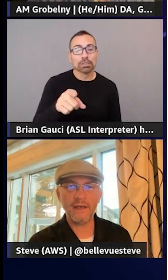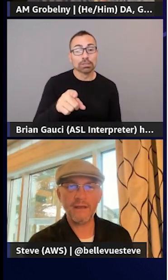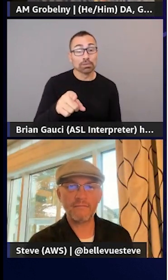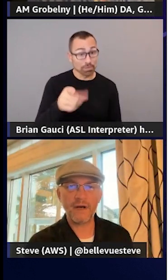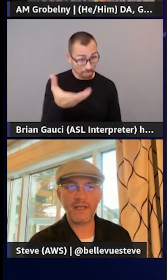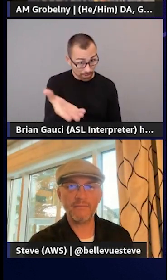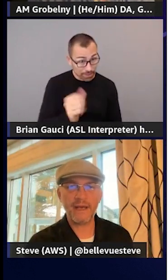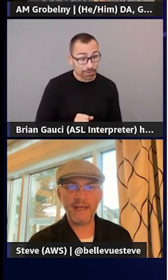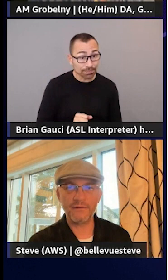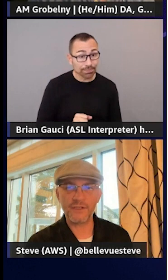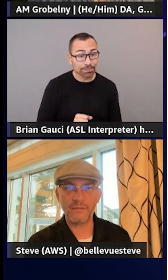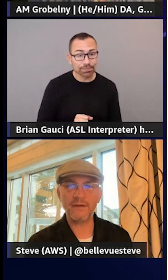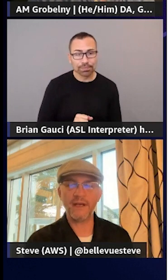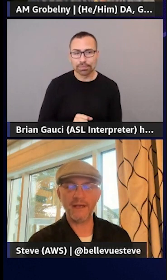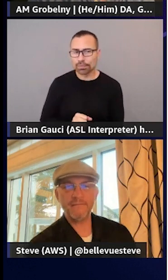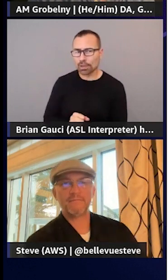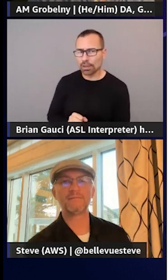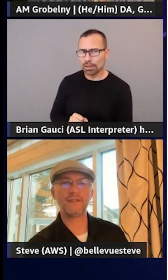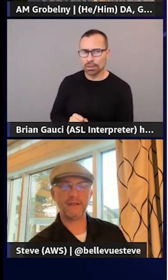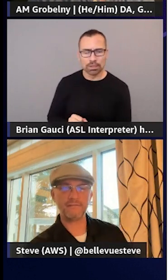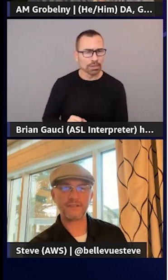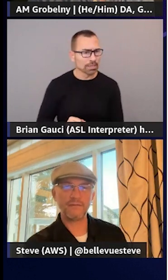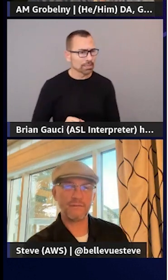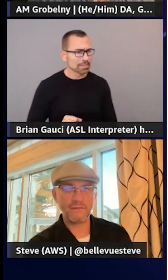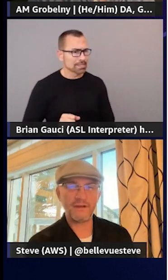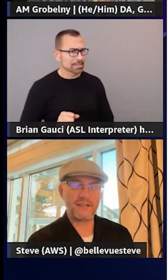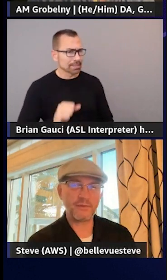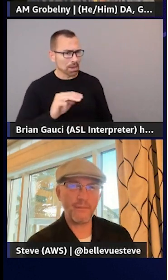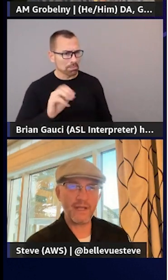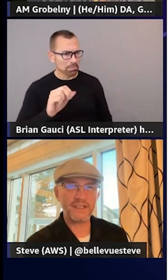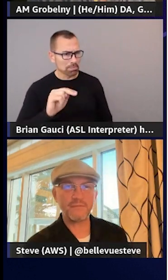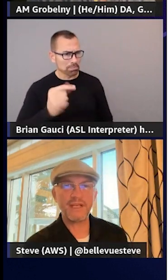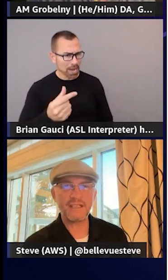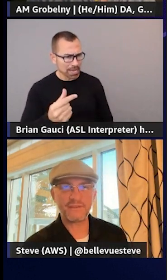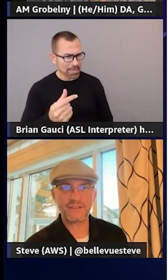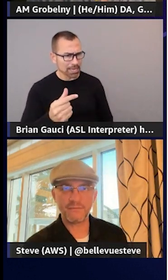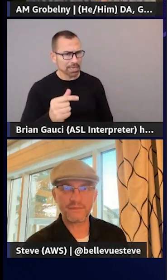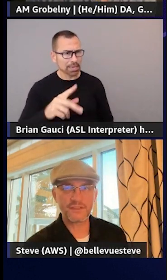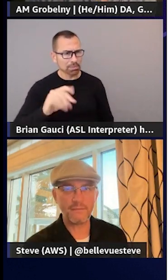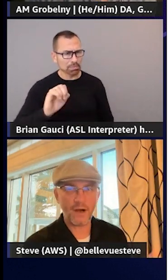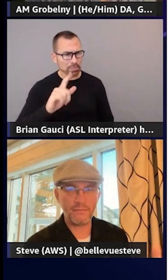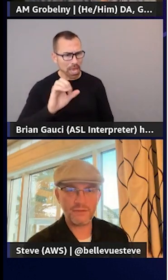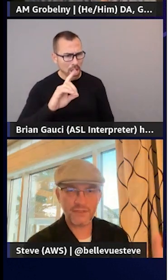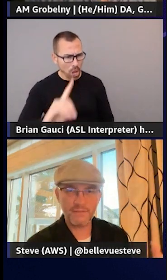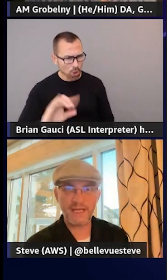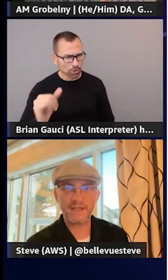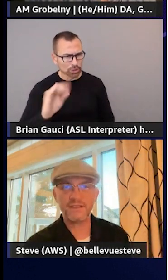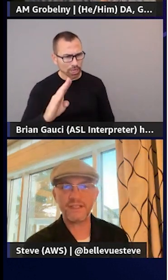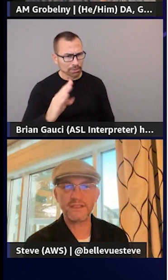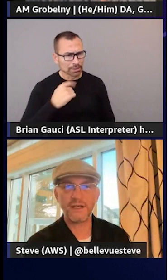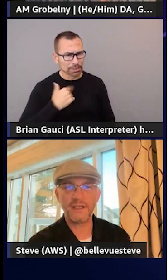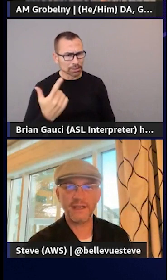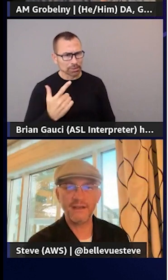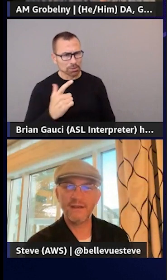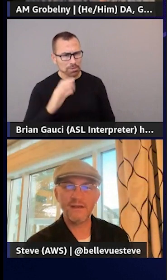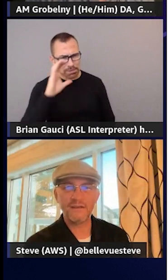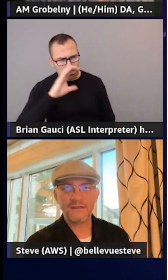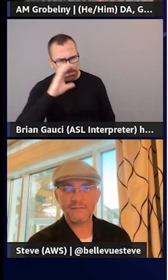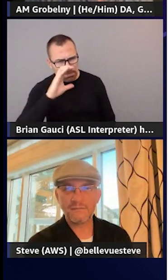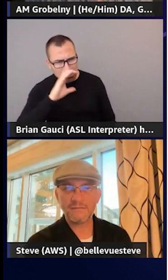is. Mining payload job. Okay. All right. Okay. So we're mining some data for some data that's inside